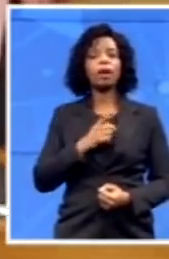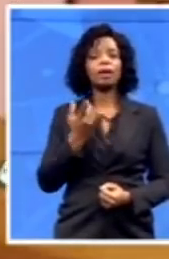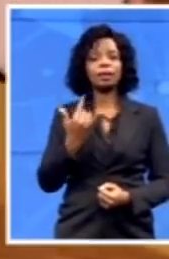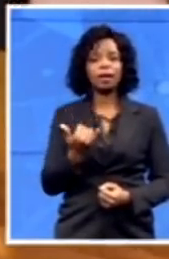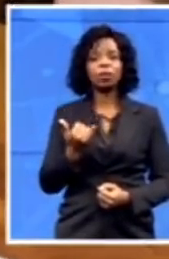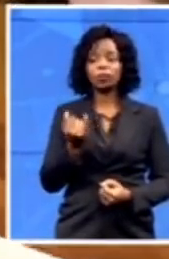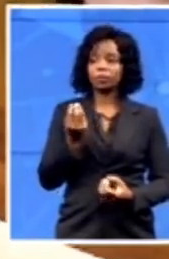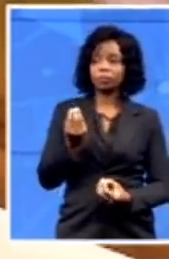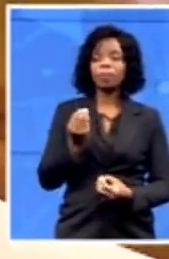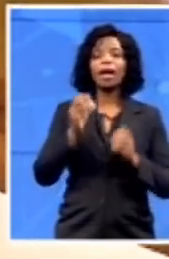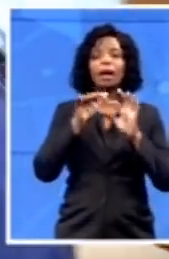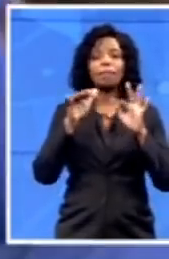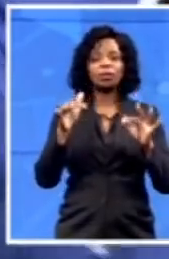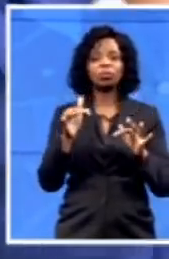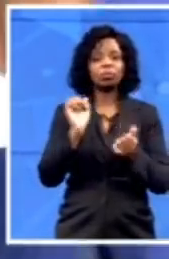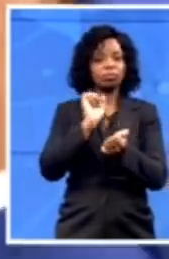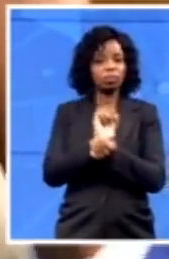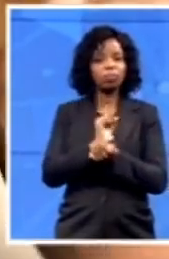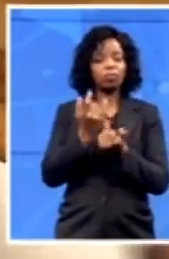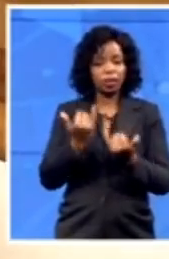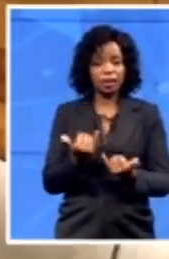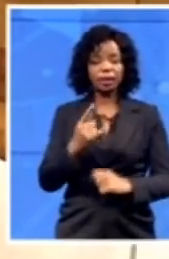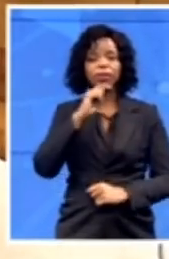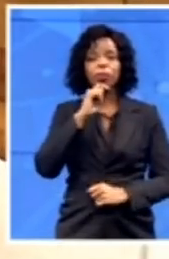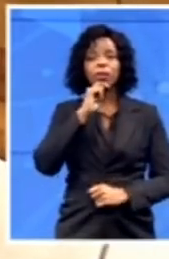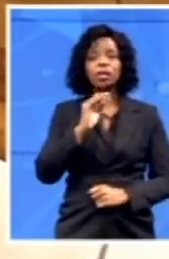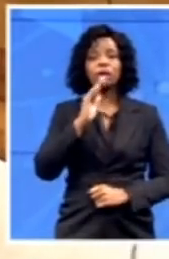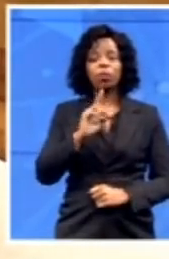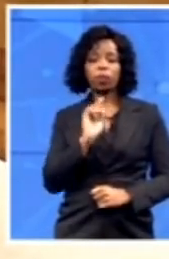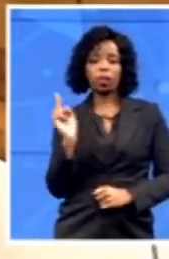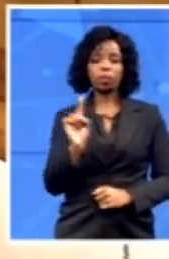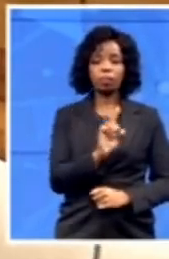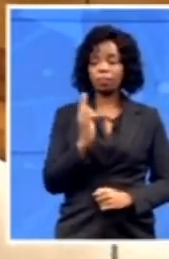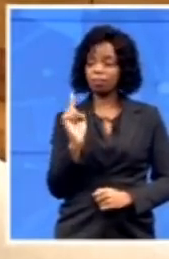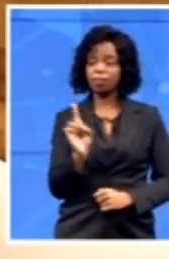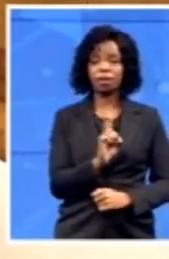this morning. They are coming into court. Proceedings are expected to begin at